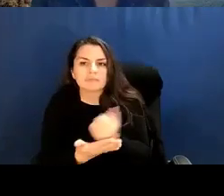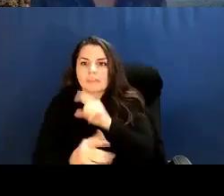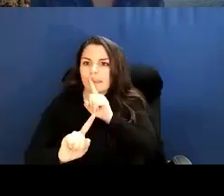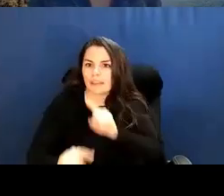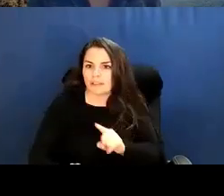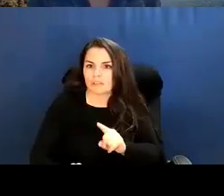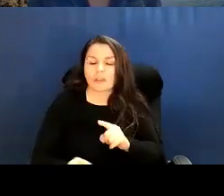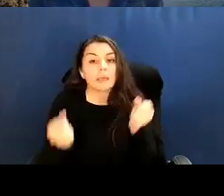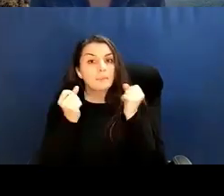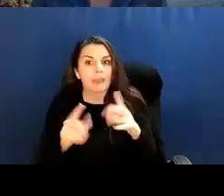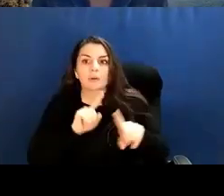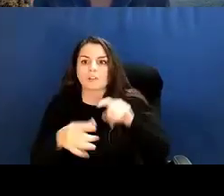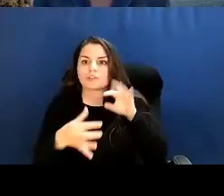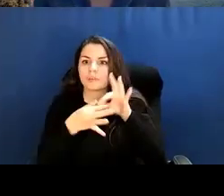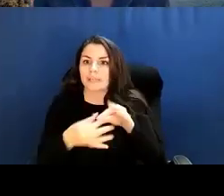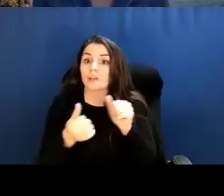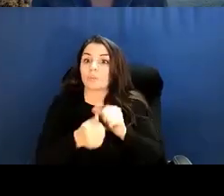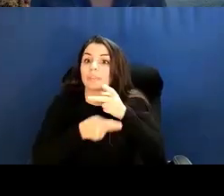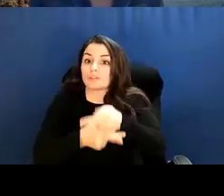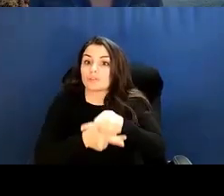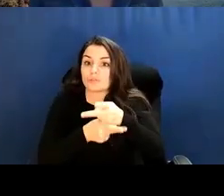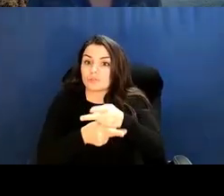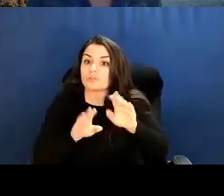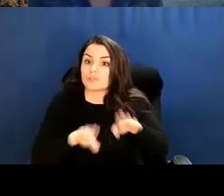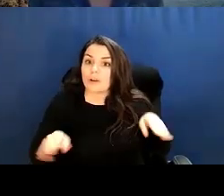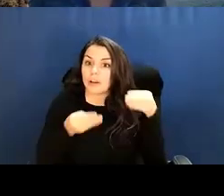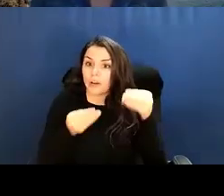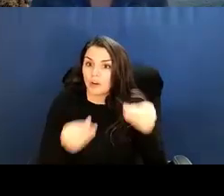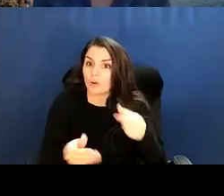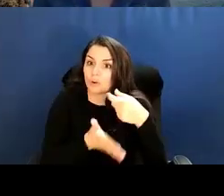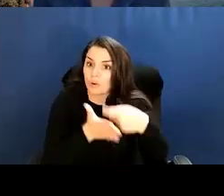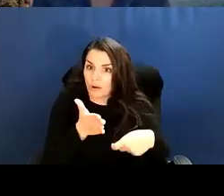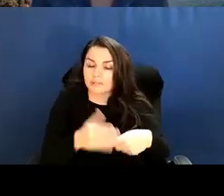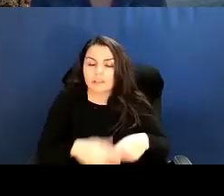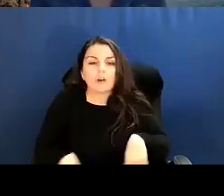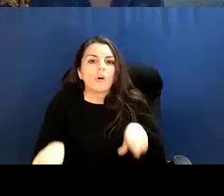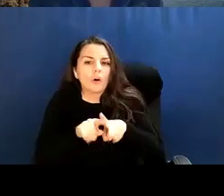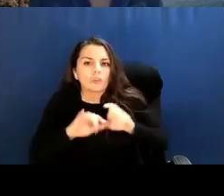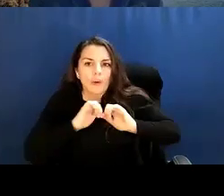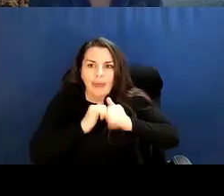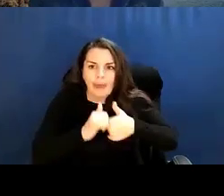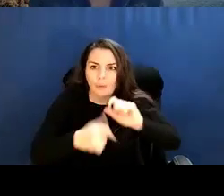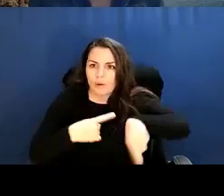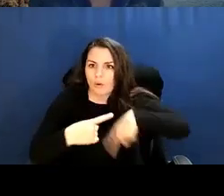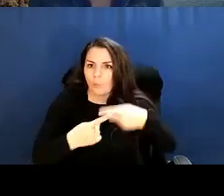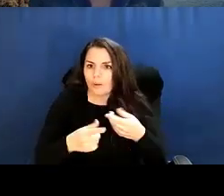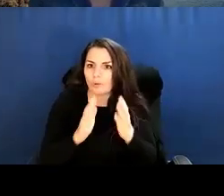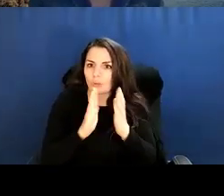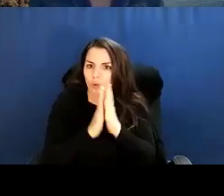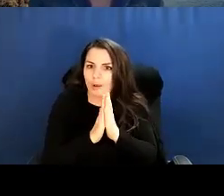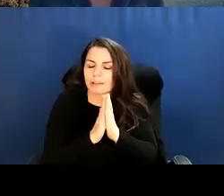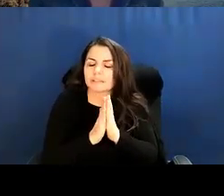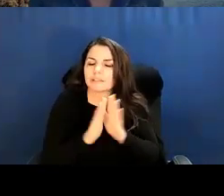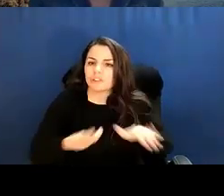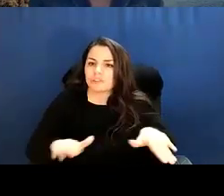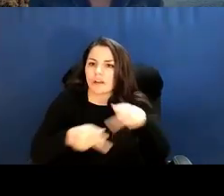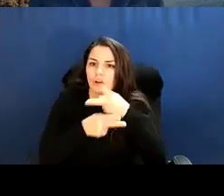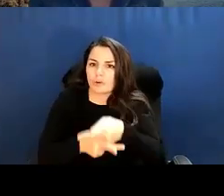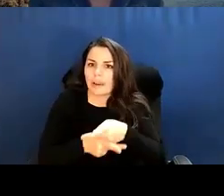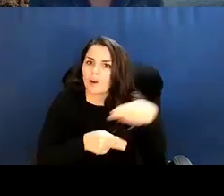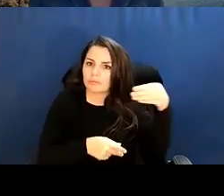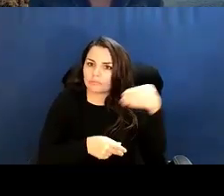Super. Hopefully I have learned, and it does look like I was able to push some